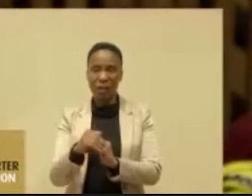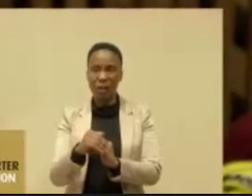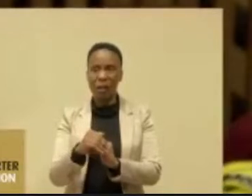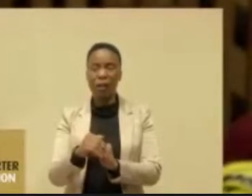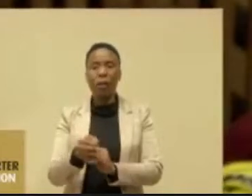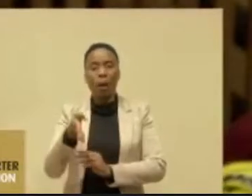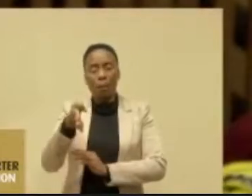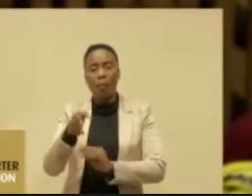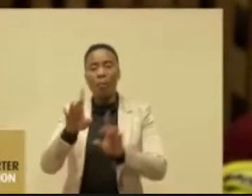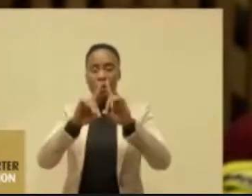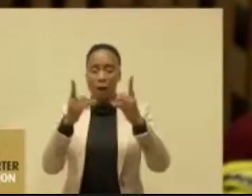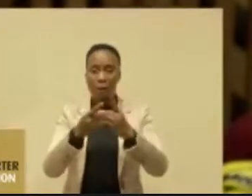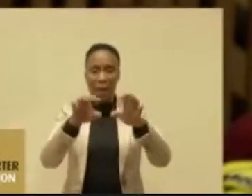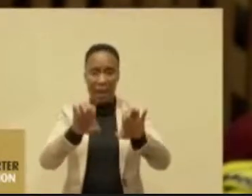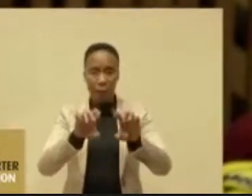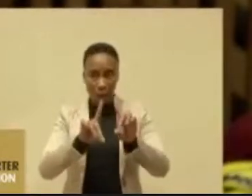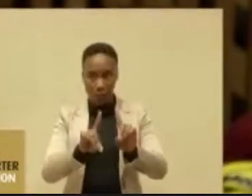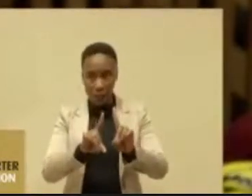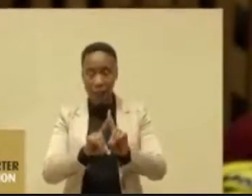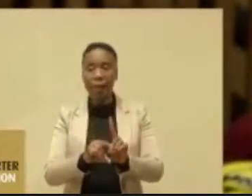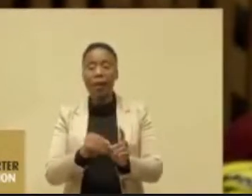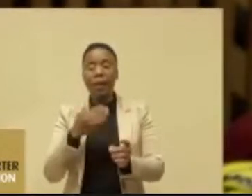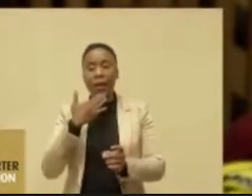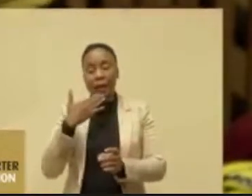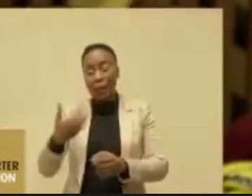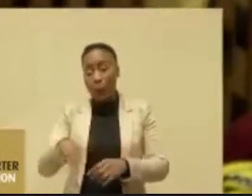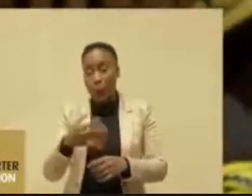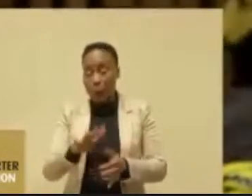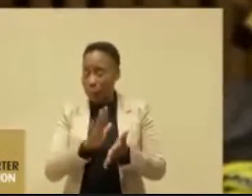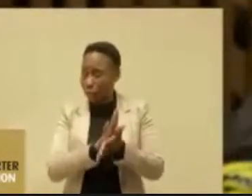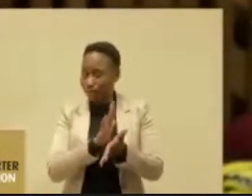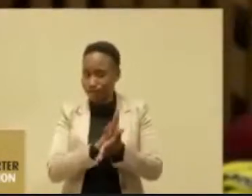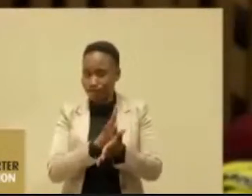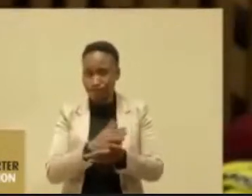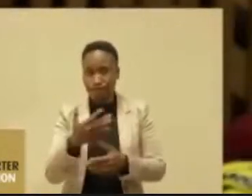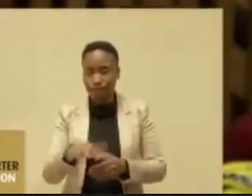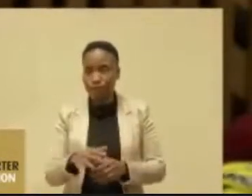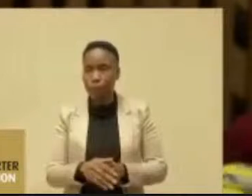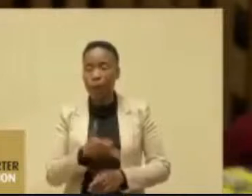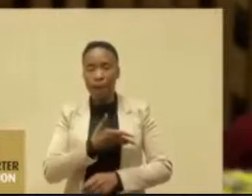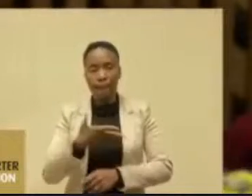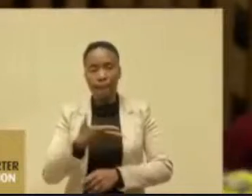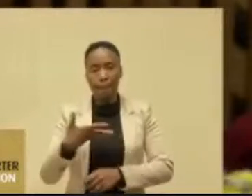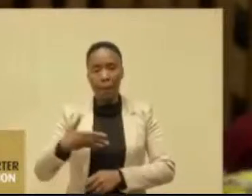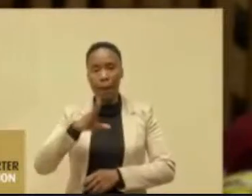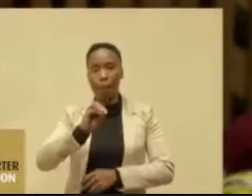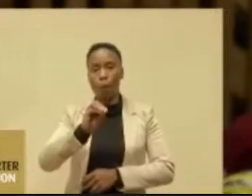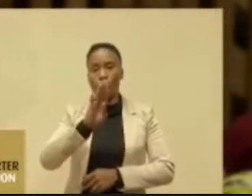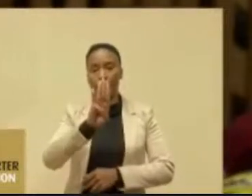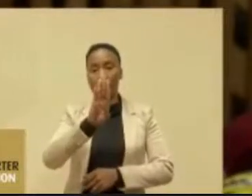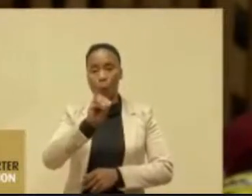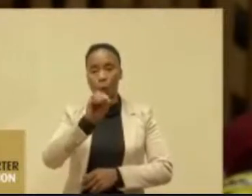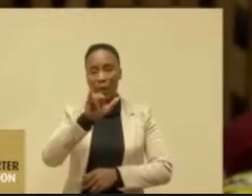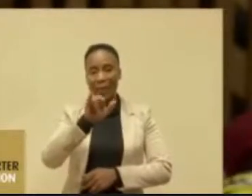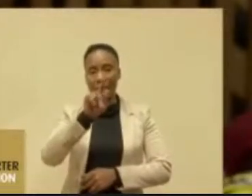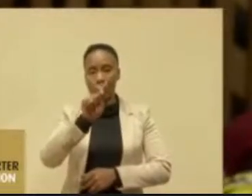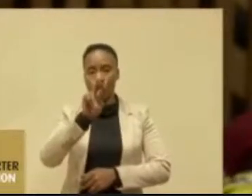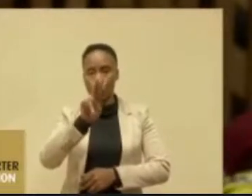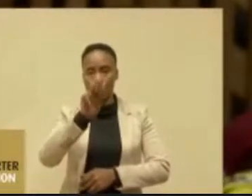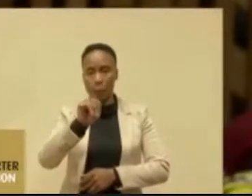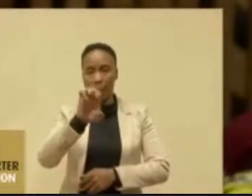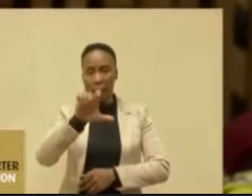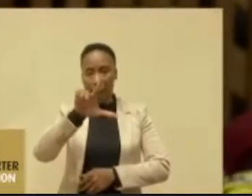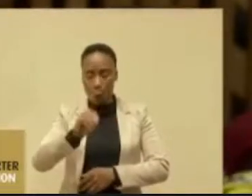department of education and sent my gratitude to say and maybe jumeirah when she was talking about career